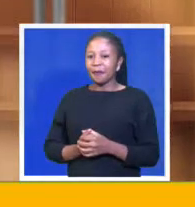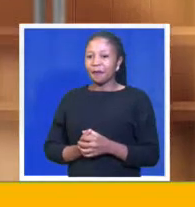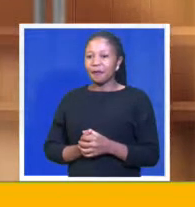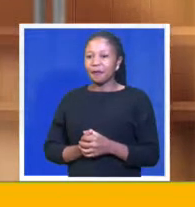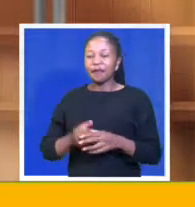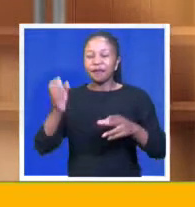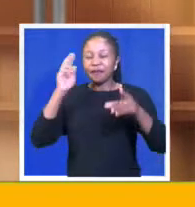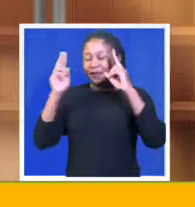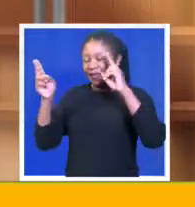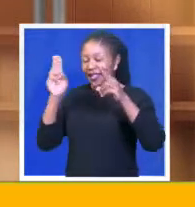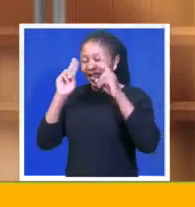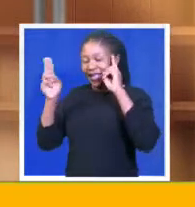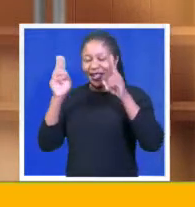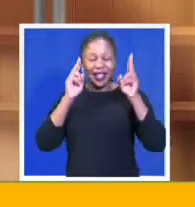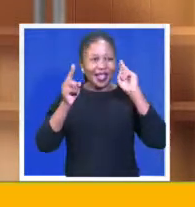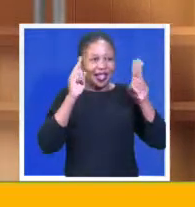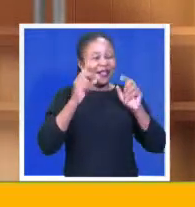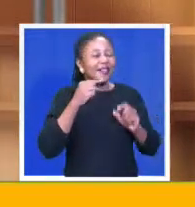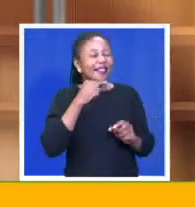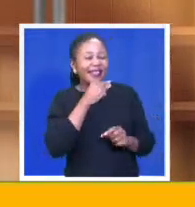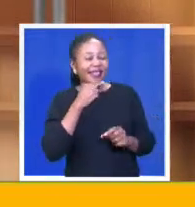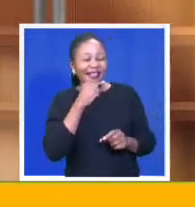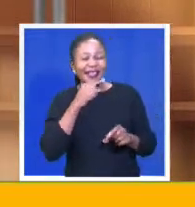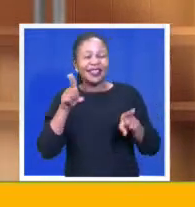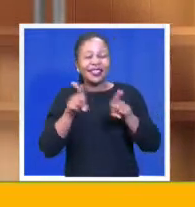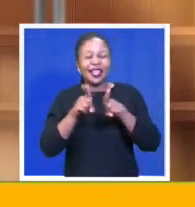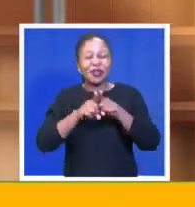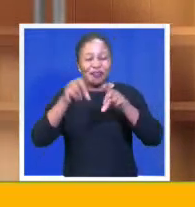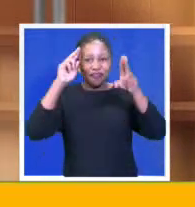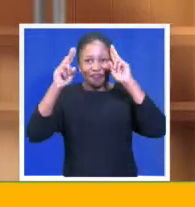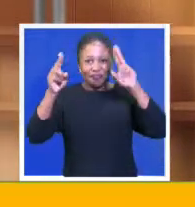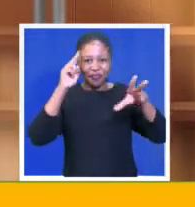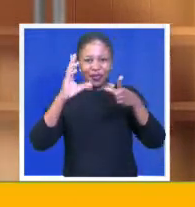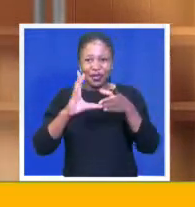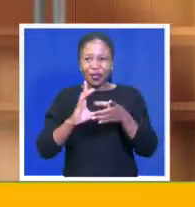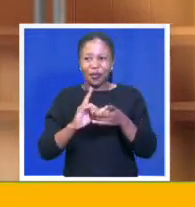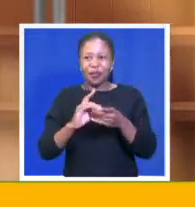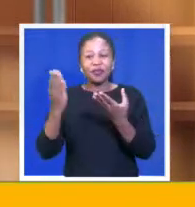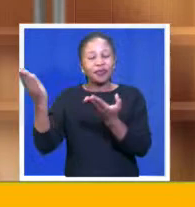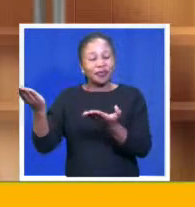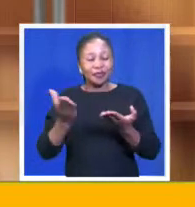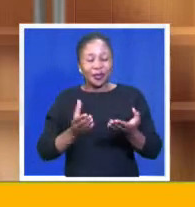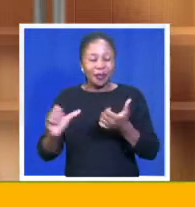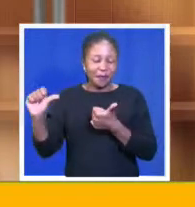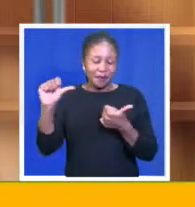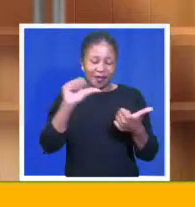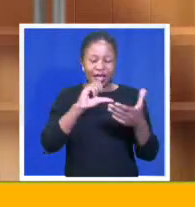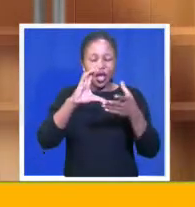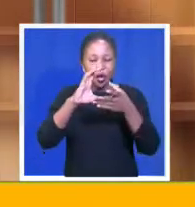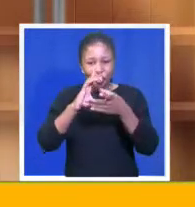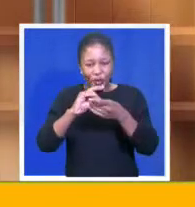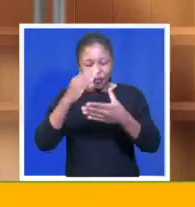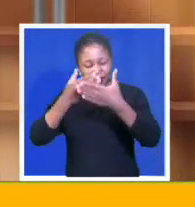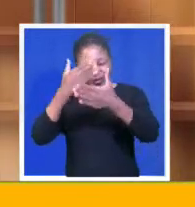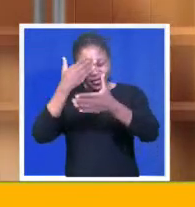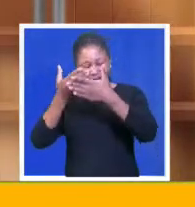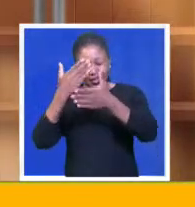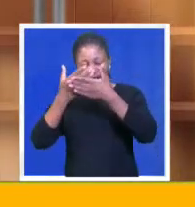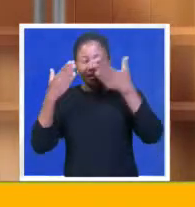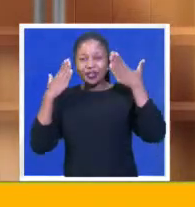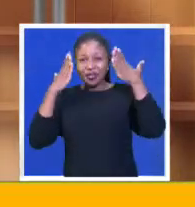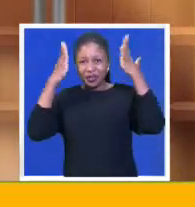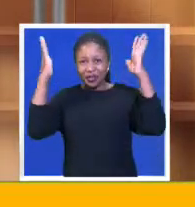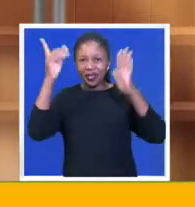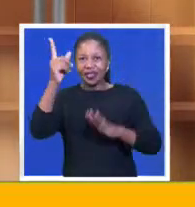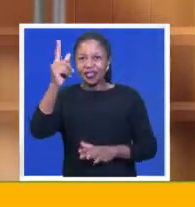to you, Lerato, and of course a very good afternoon to our viewers at home. Welcome back to Home Study on Eswatini TV. We hope